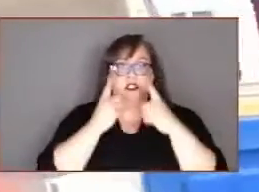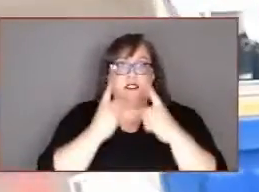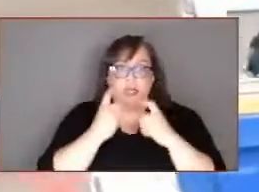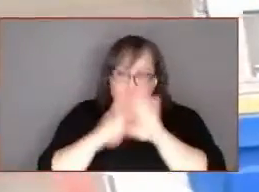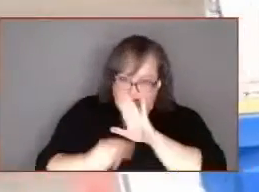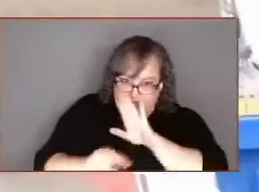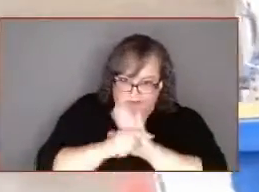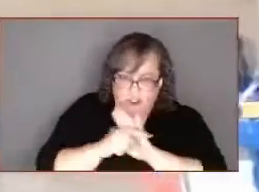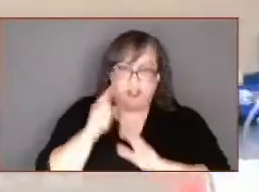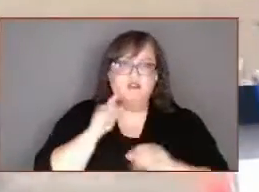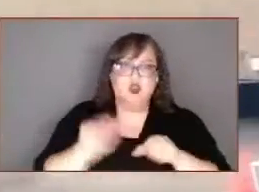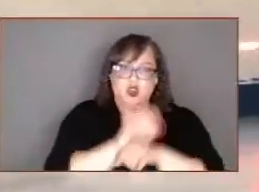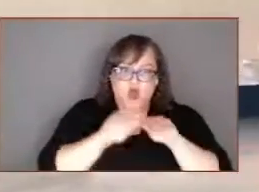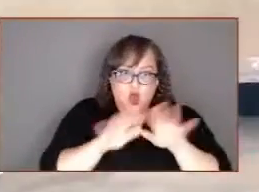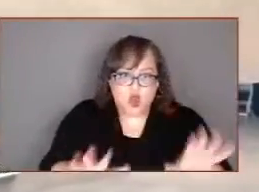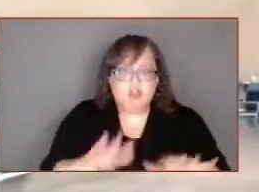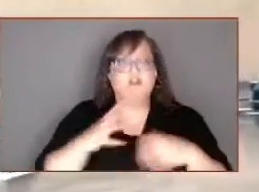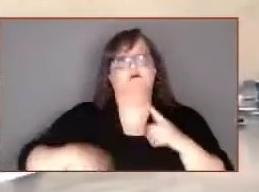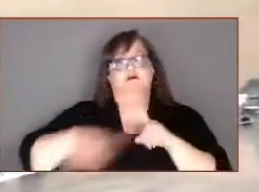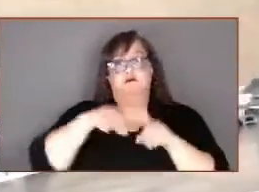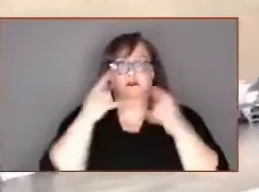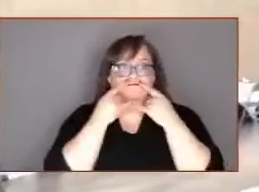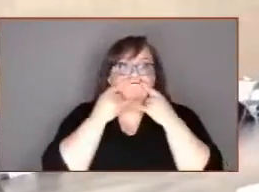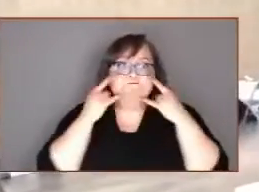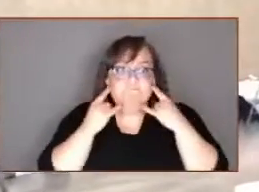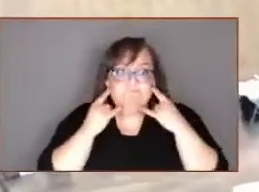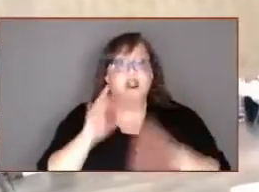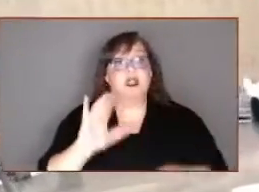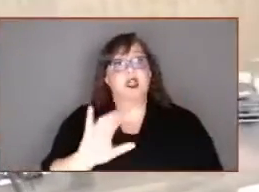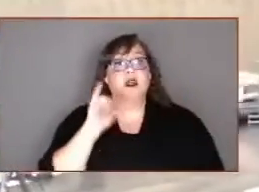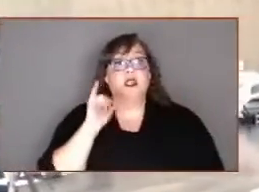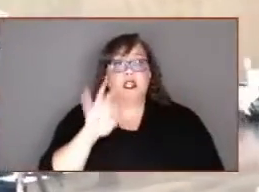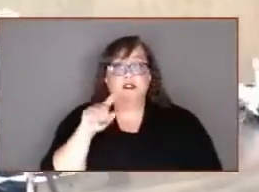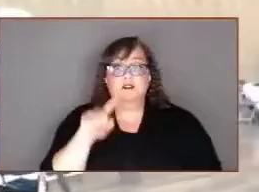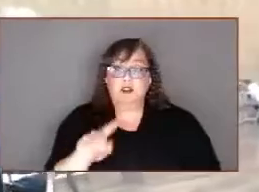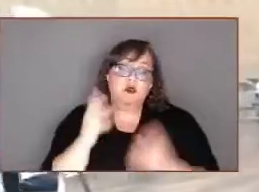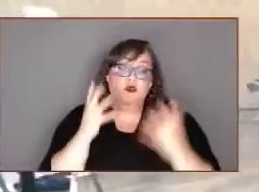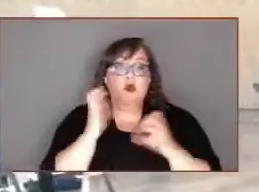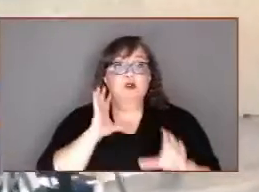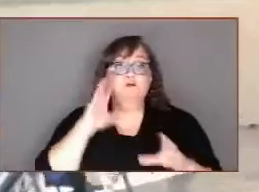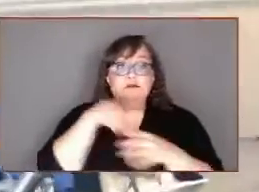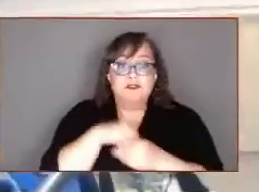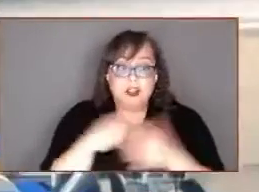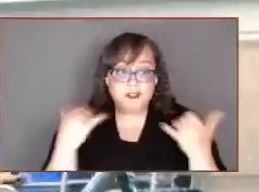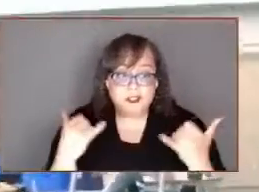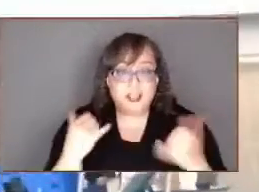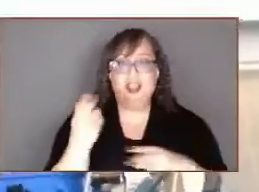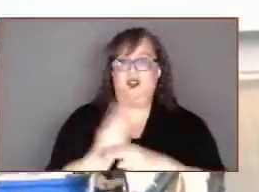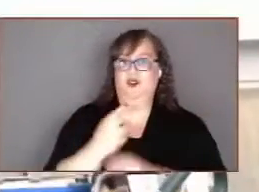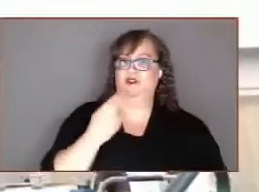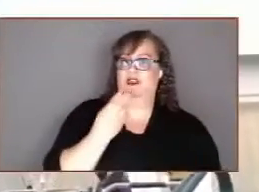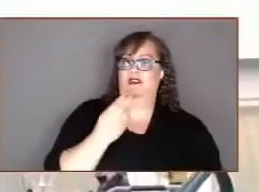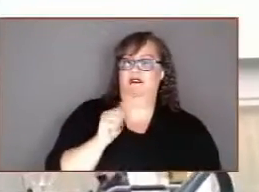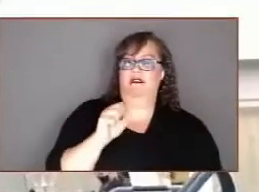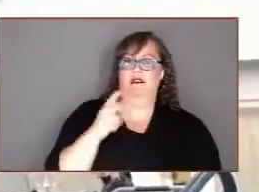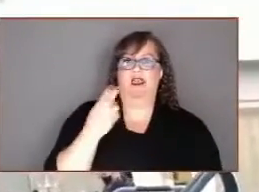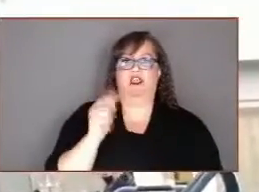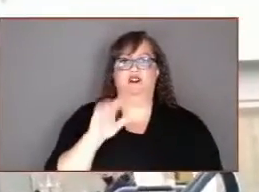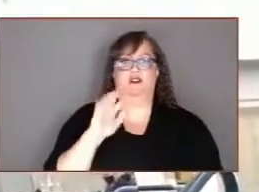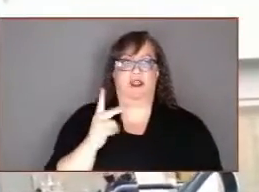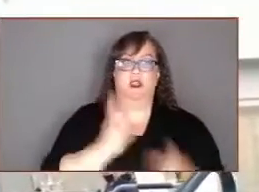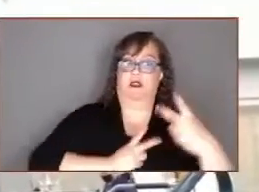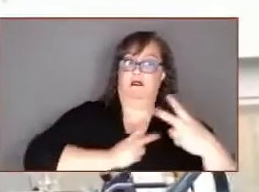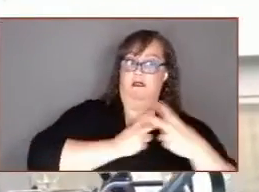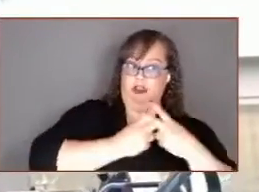leave a question in the comment box wherever you're watching from, and we'll try our best to get those answered for you today. It is a live show. That's one of the